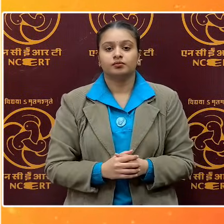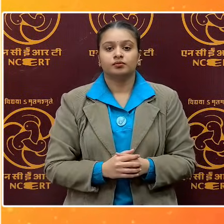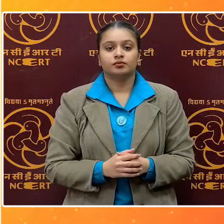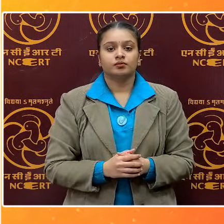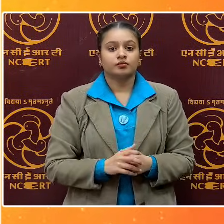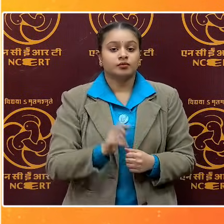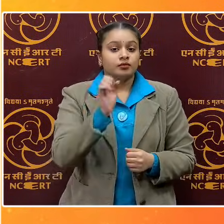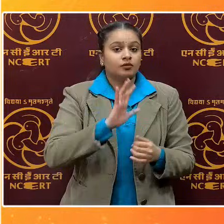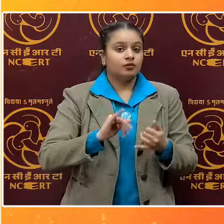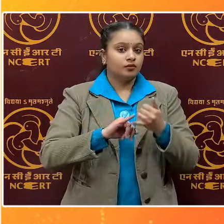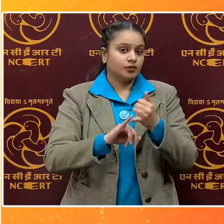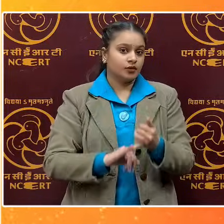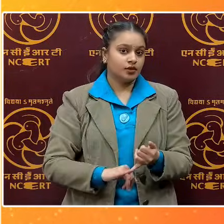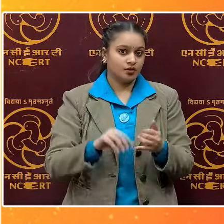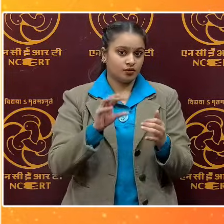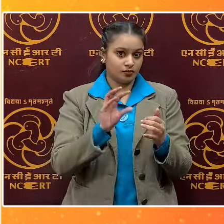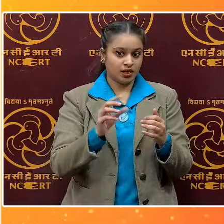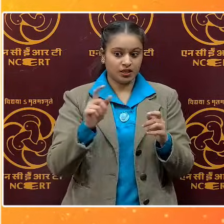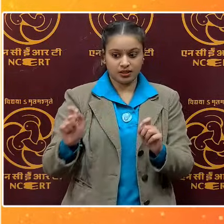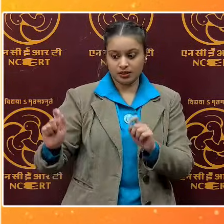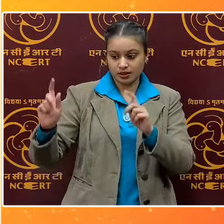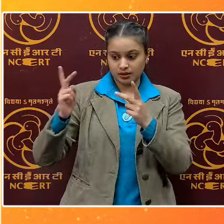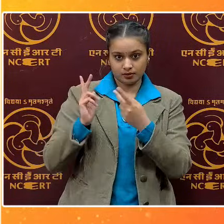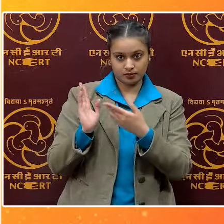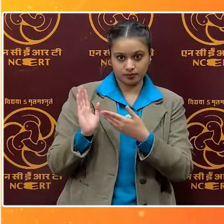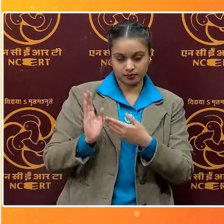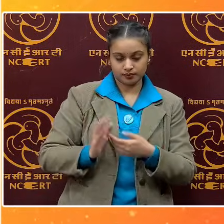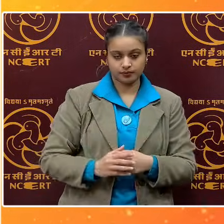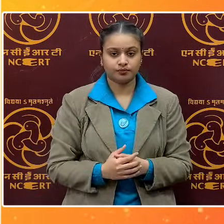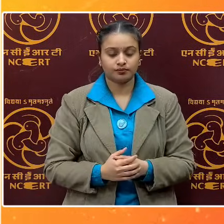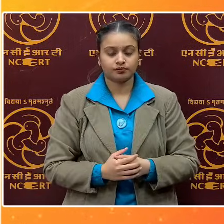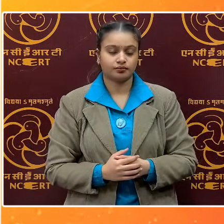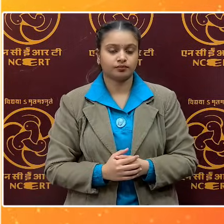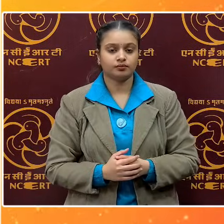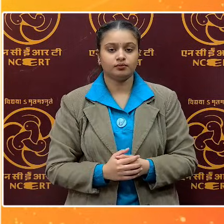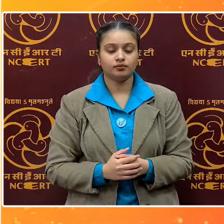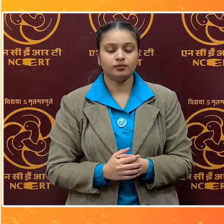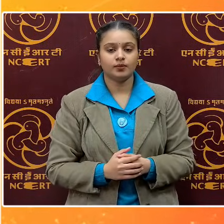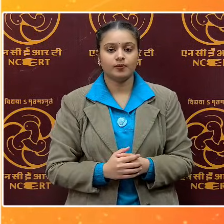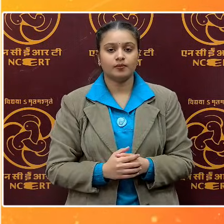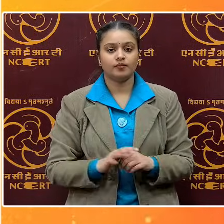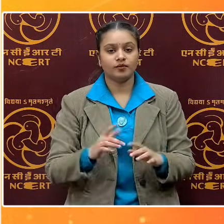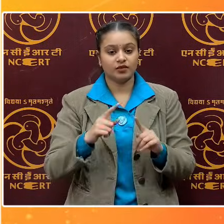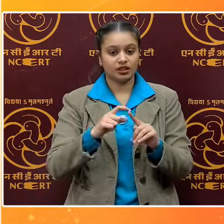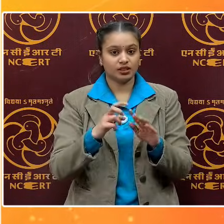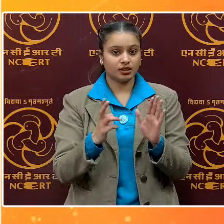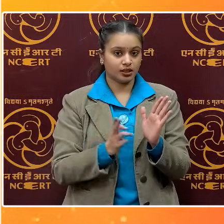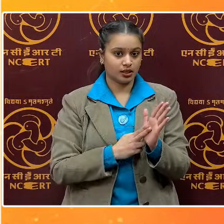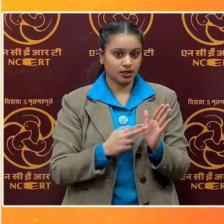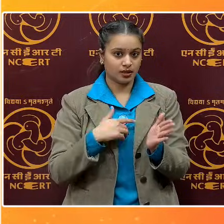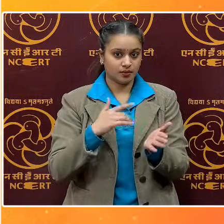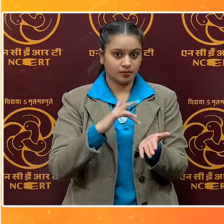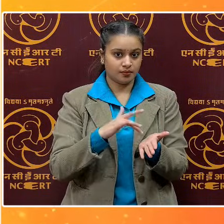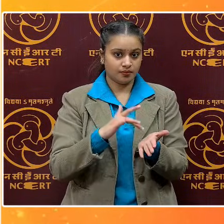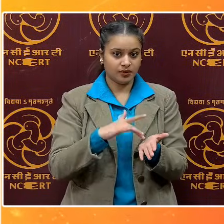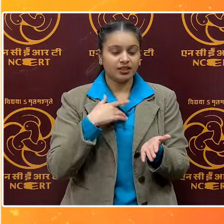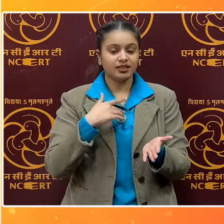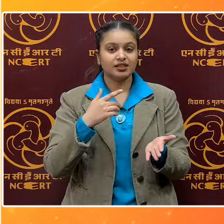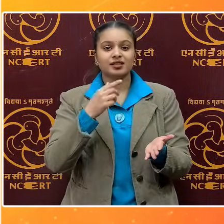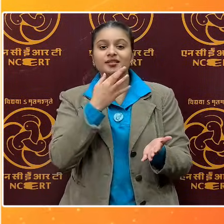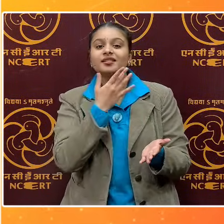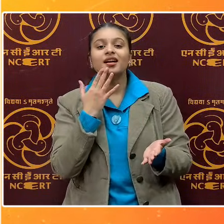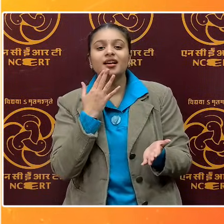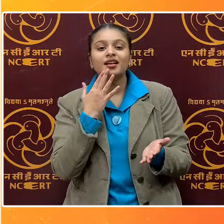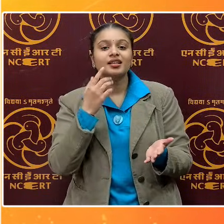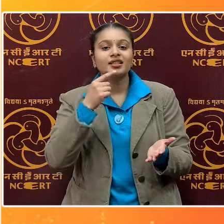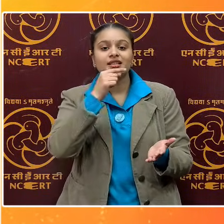part of the country. Yes. And on our screen also we can see that in Tamil Nadu, I have marked it red. Okay. So this